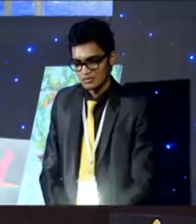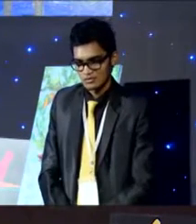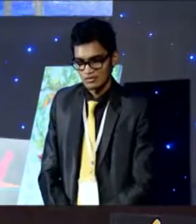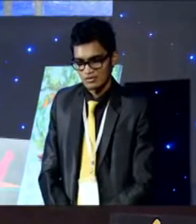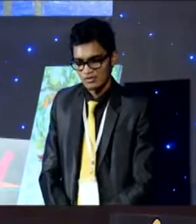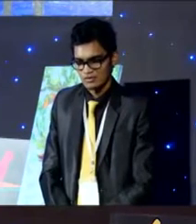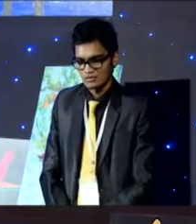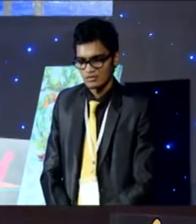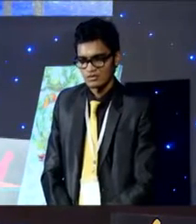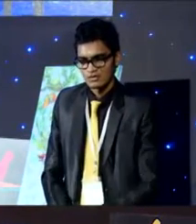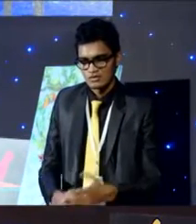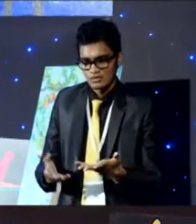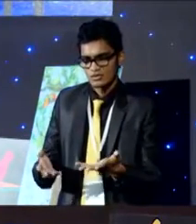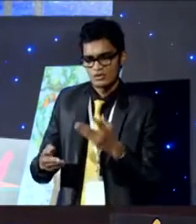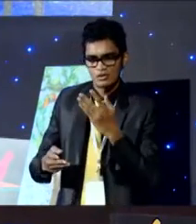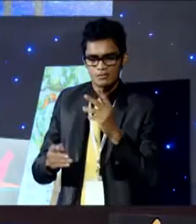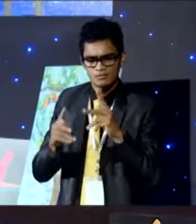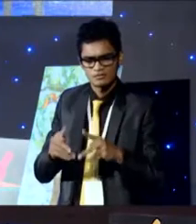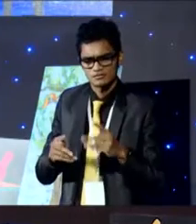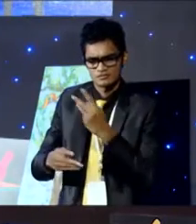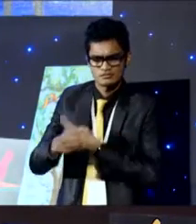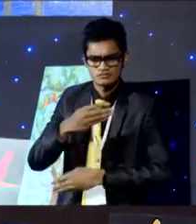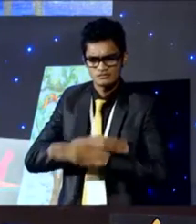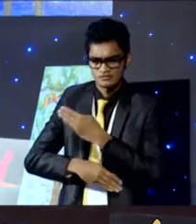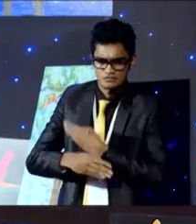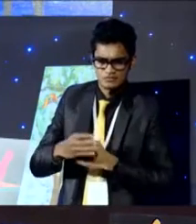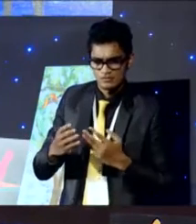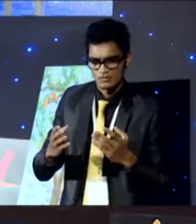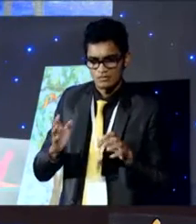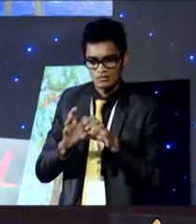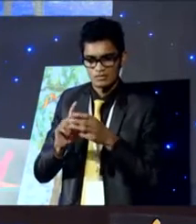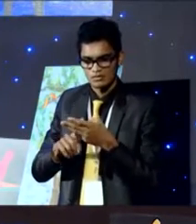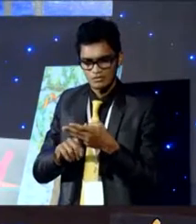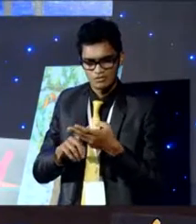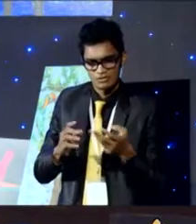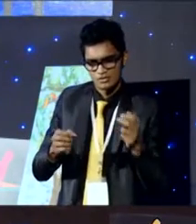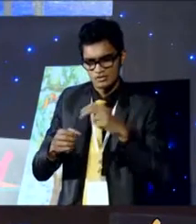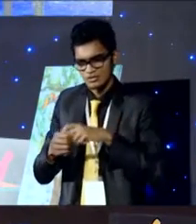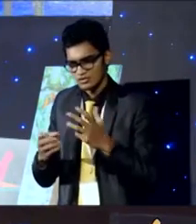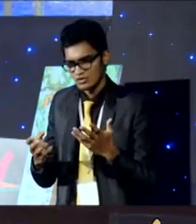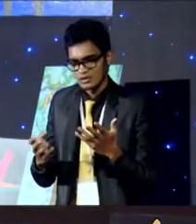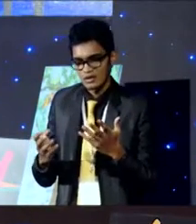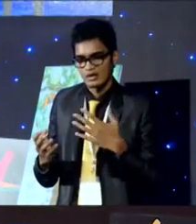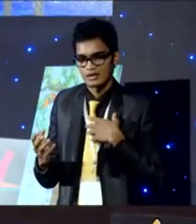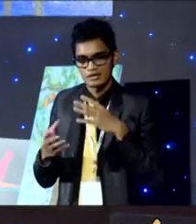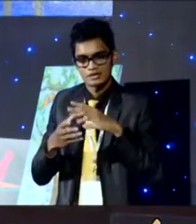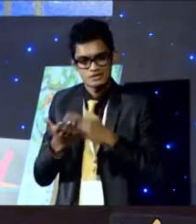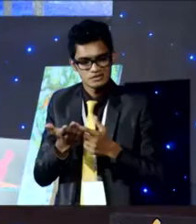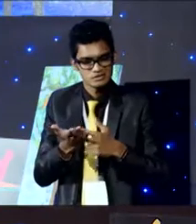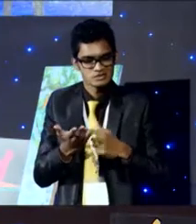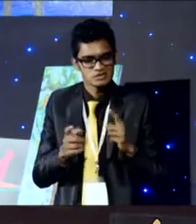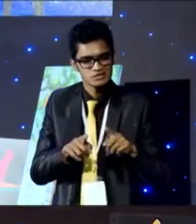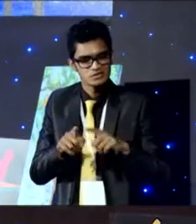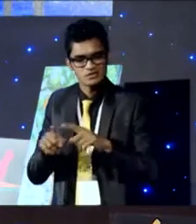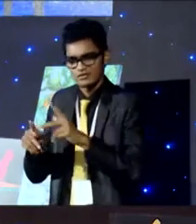You know, it took about a few years for us to learn, working with our outside partners, But today, I'm happy